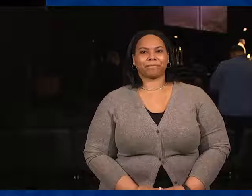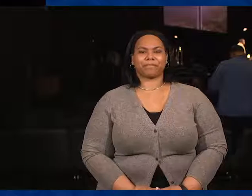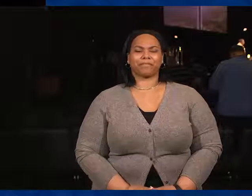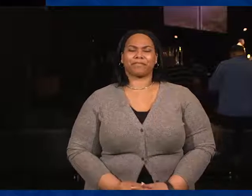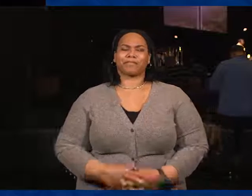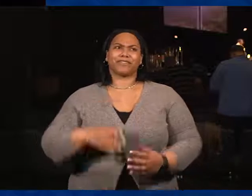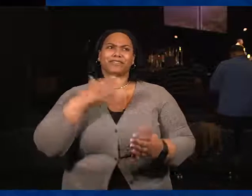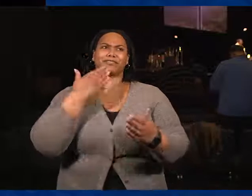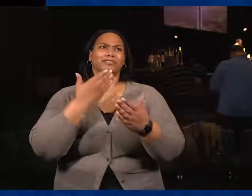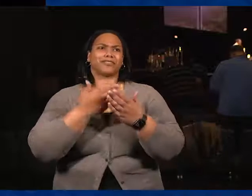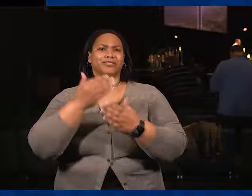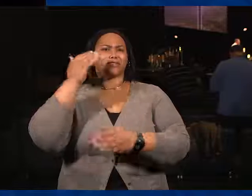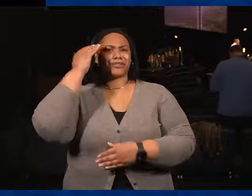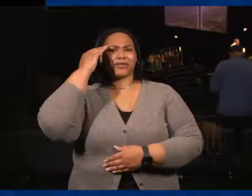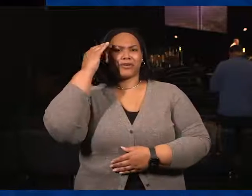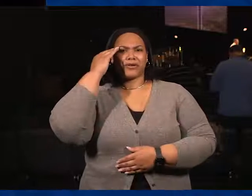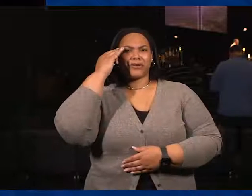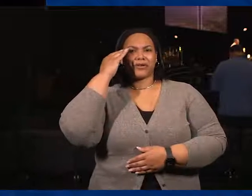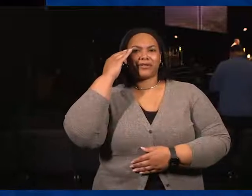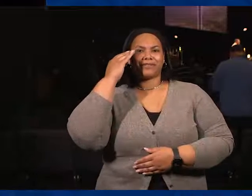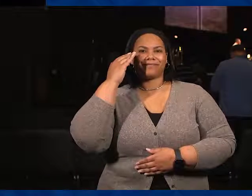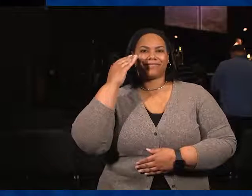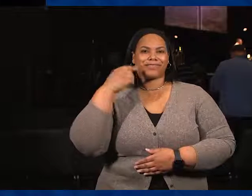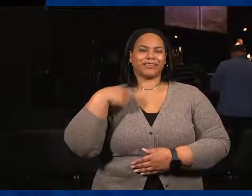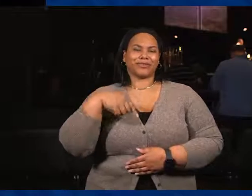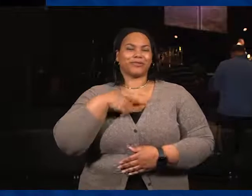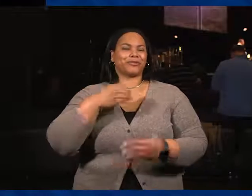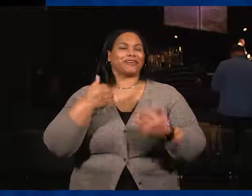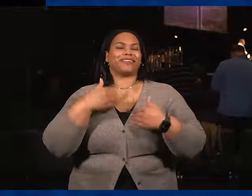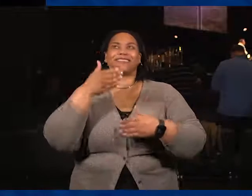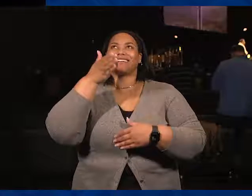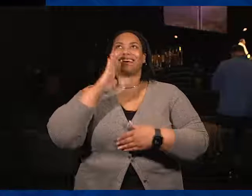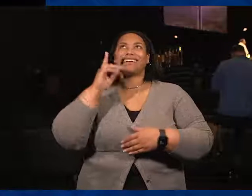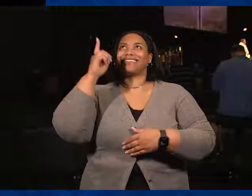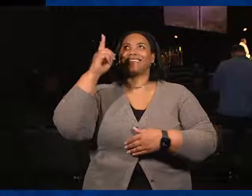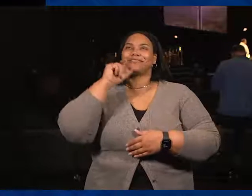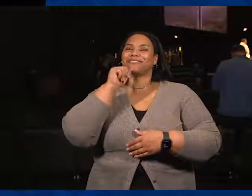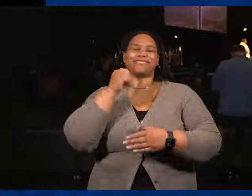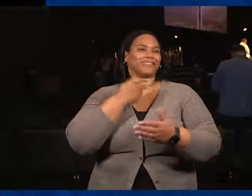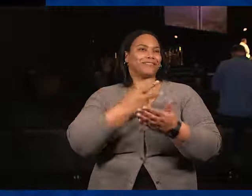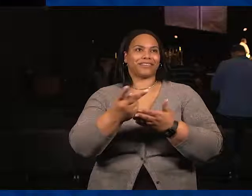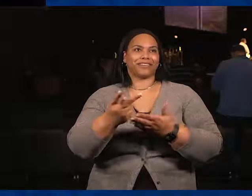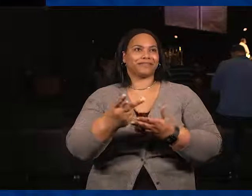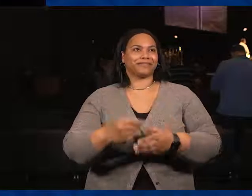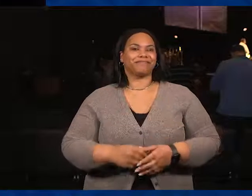It's so good to know that we have a God who won't fail us.